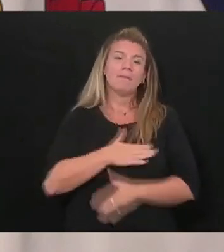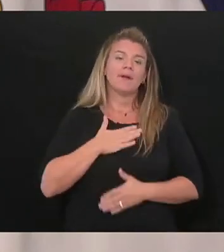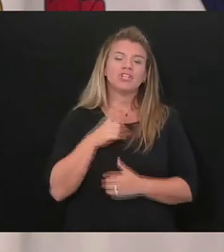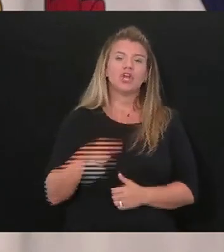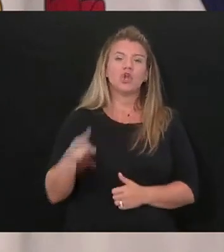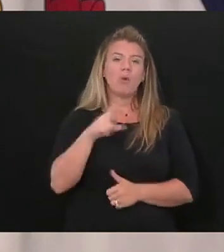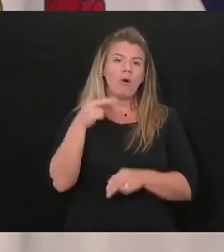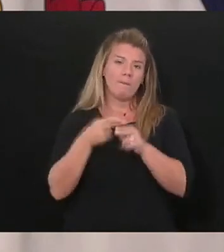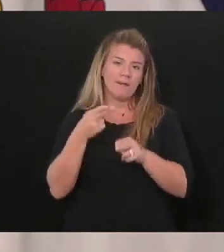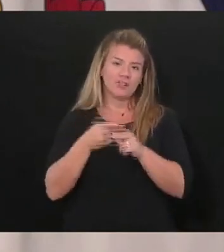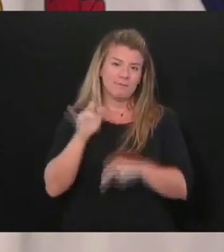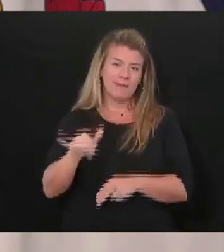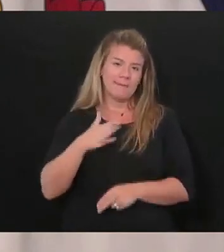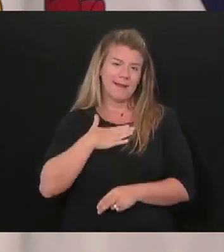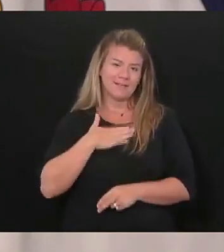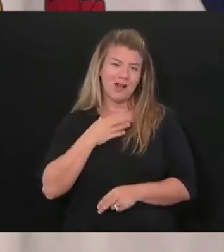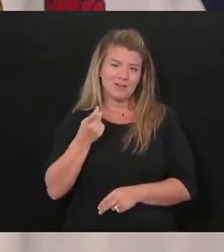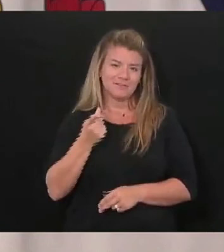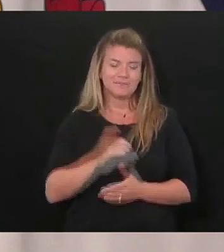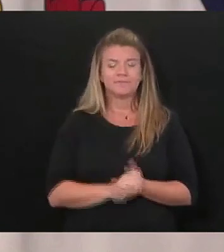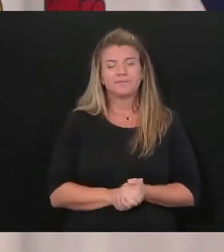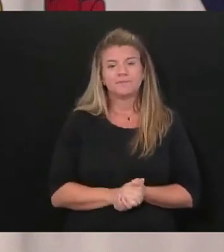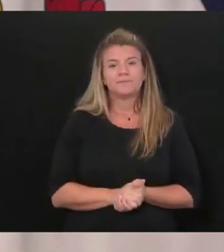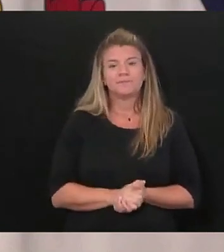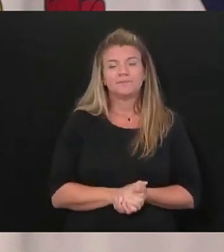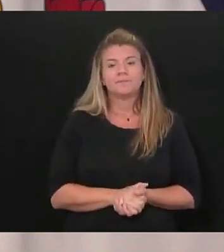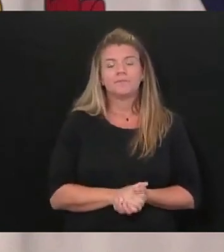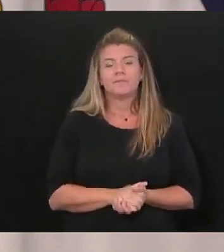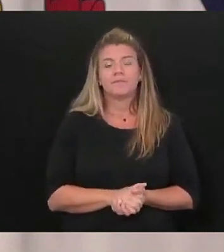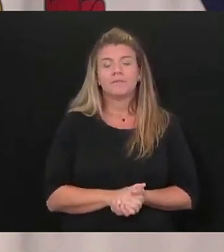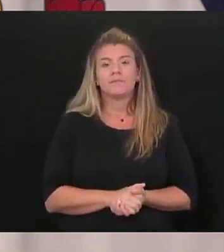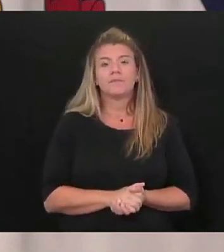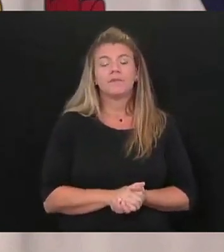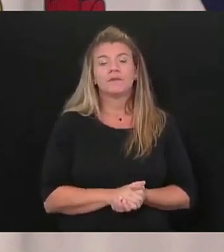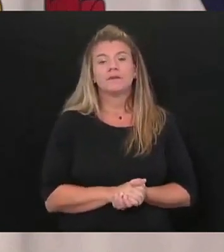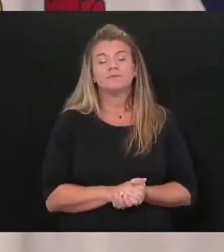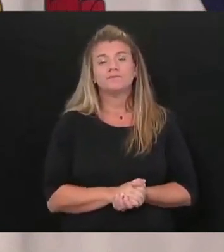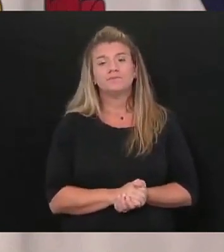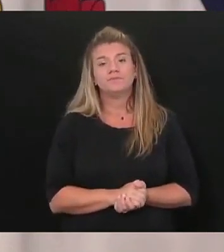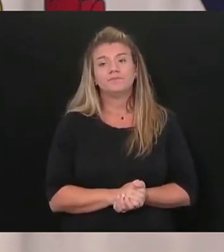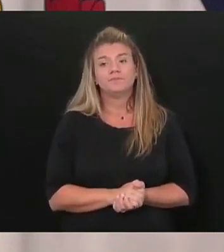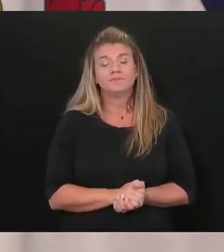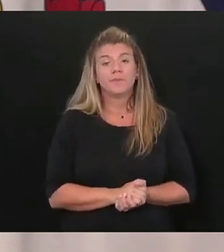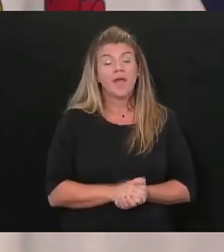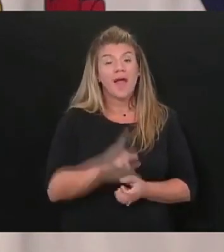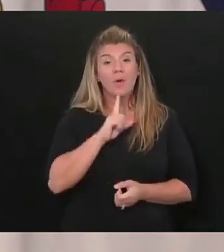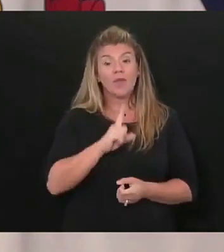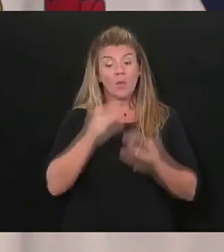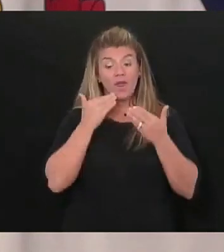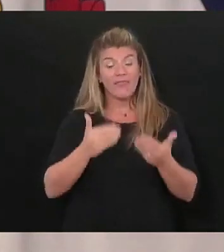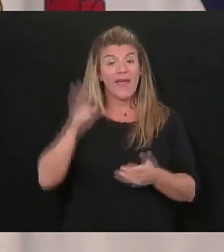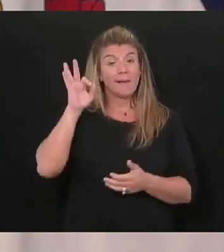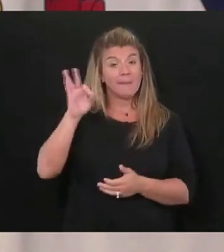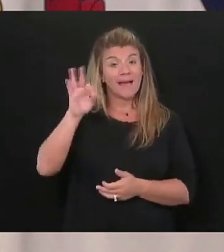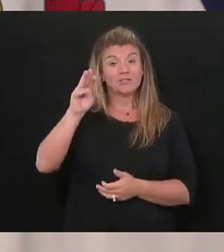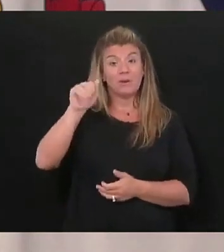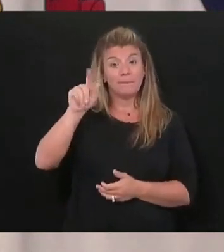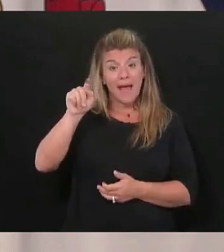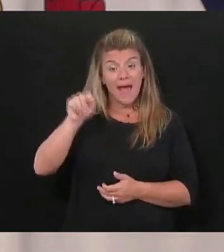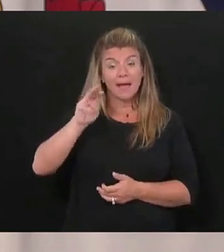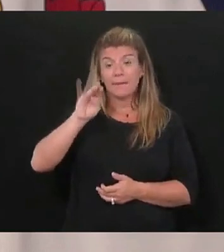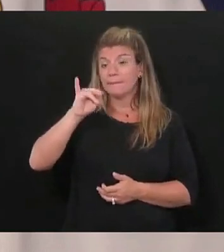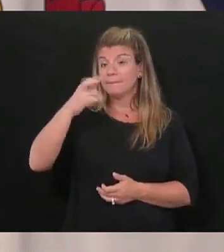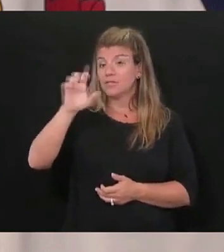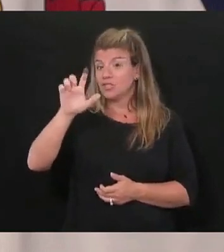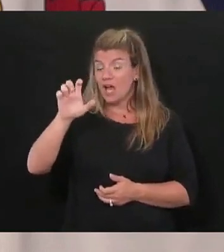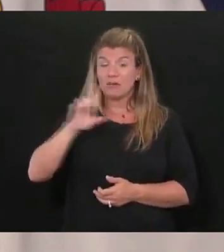and everything. I want to really especially thank Pastor Matt and Michelle. Because